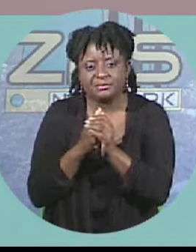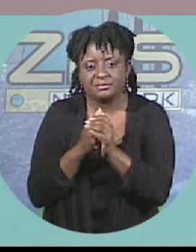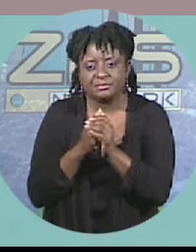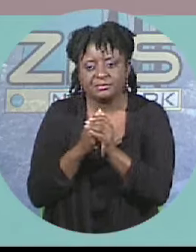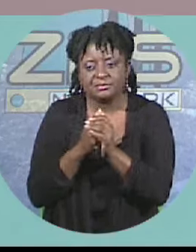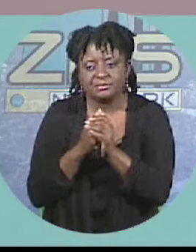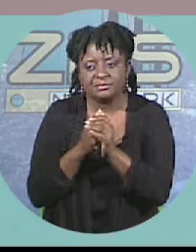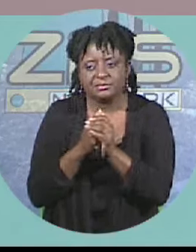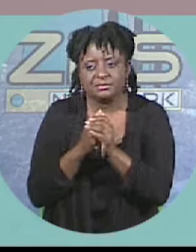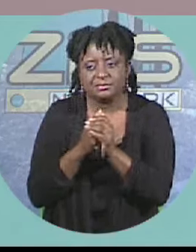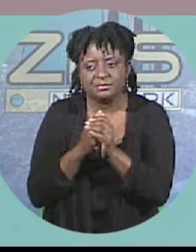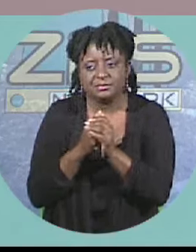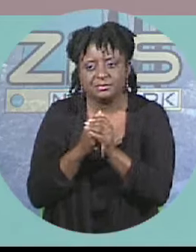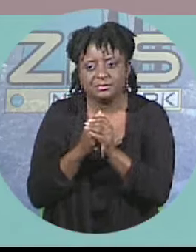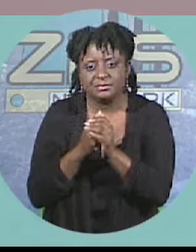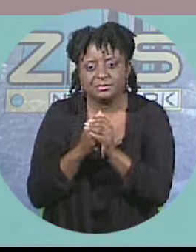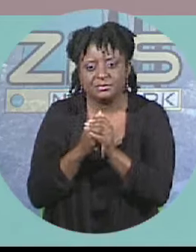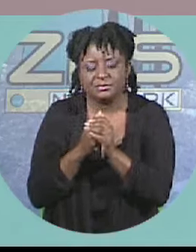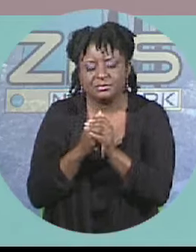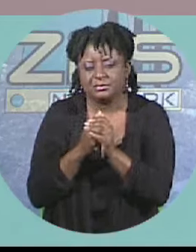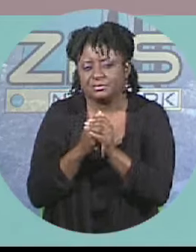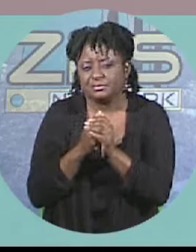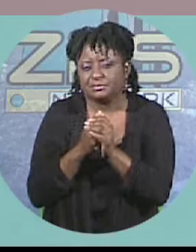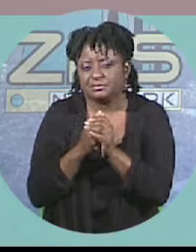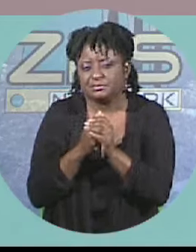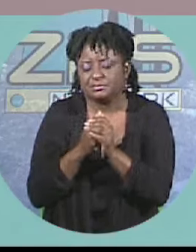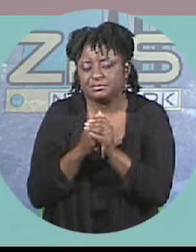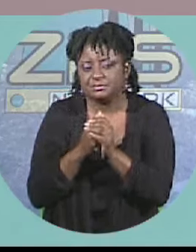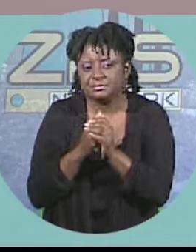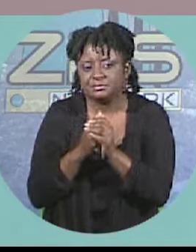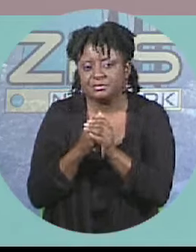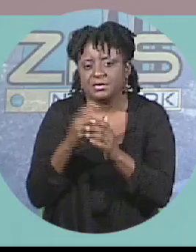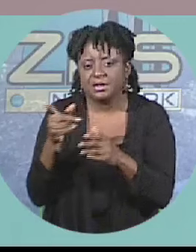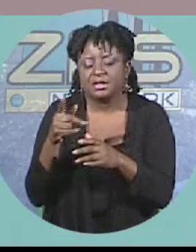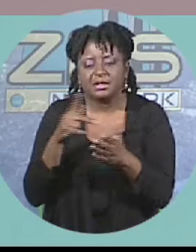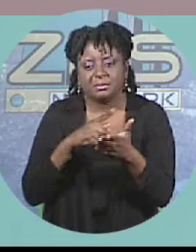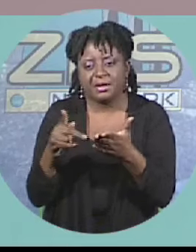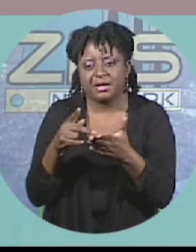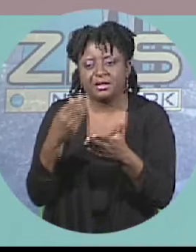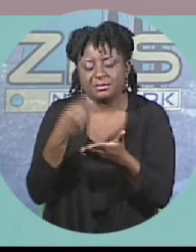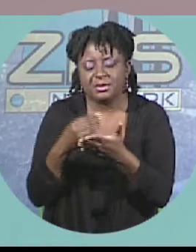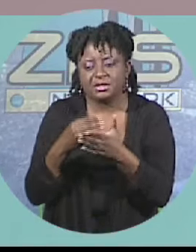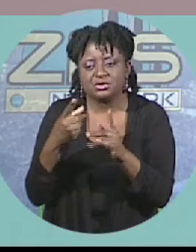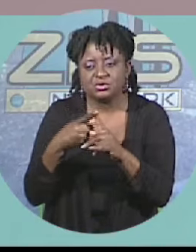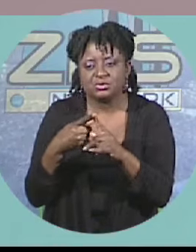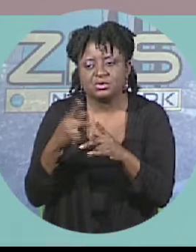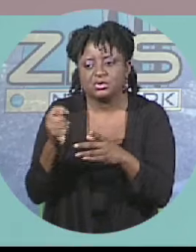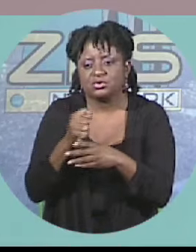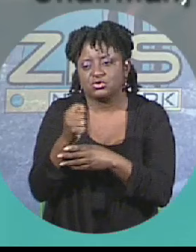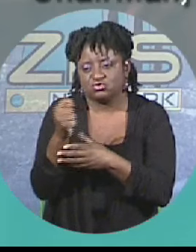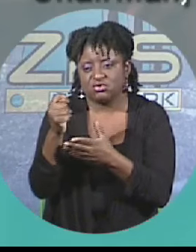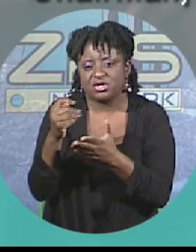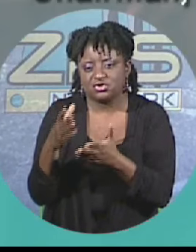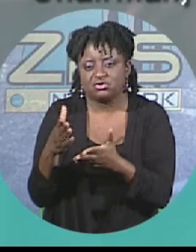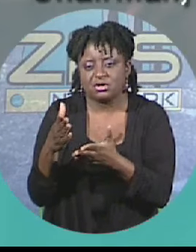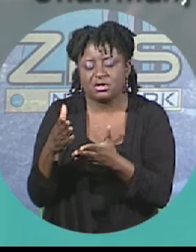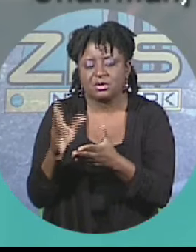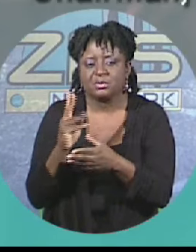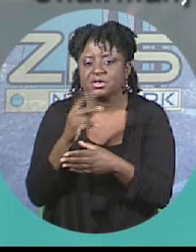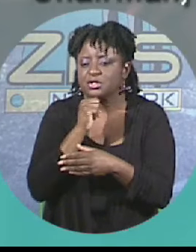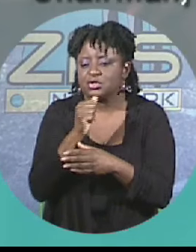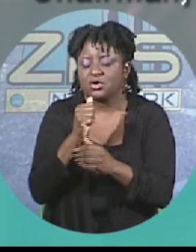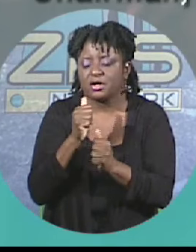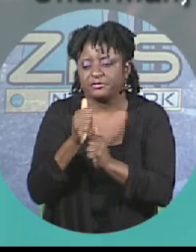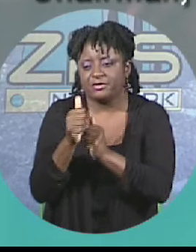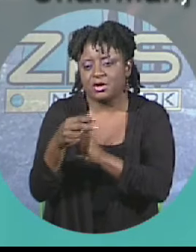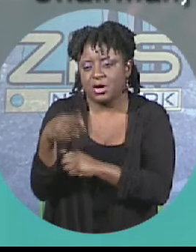obviously he reduced the amount that he paid to the treasury, and we didn't follow up on the receipts. I find it